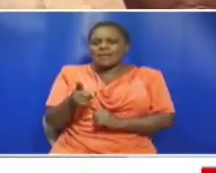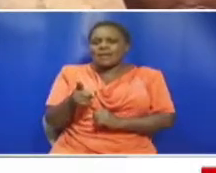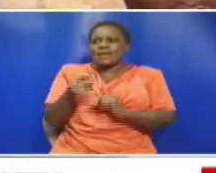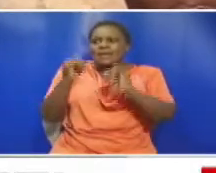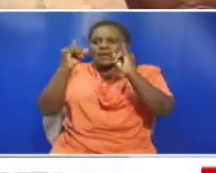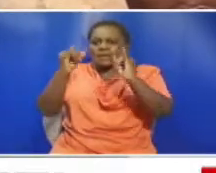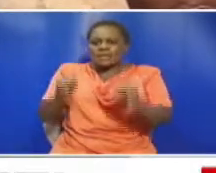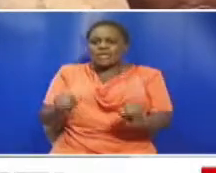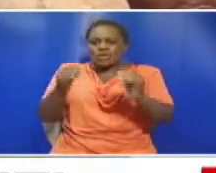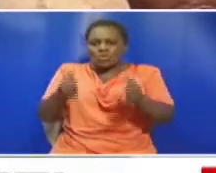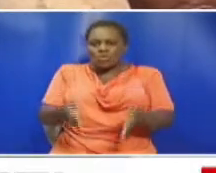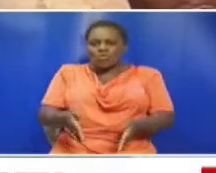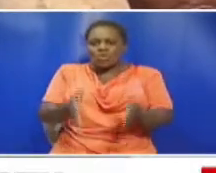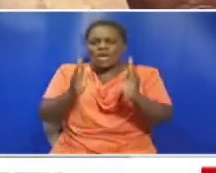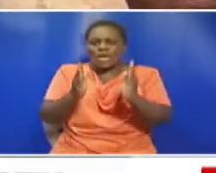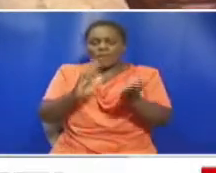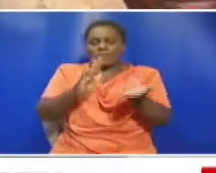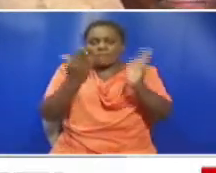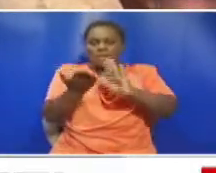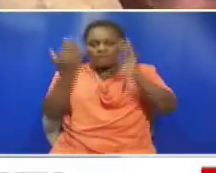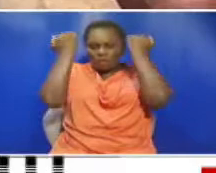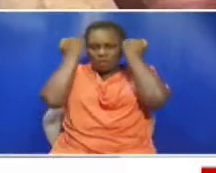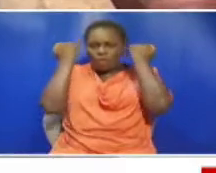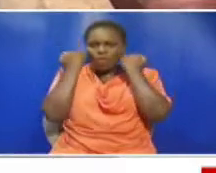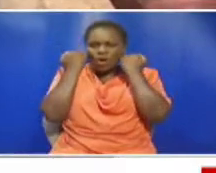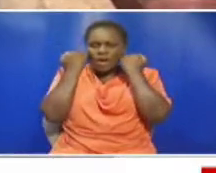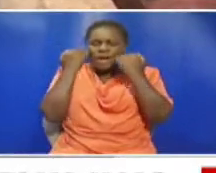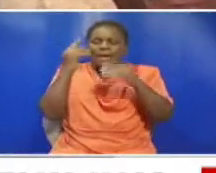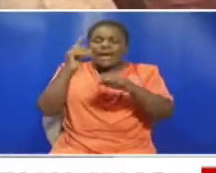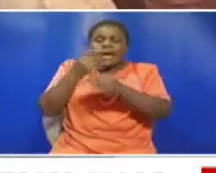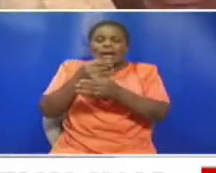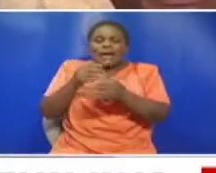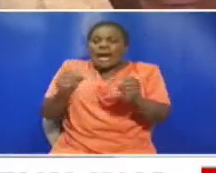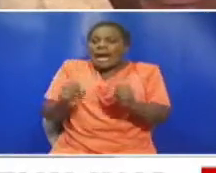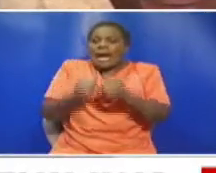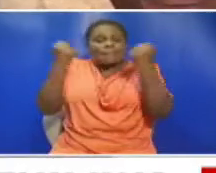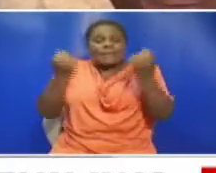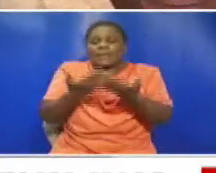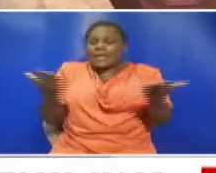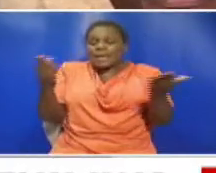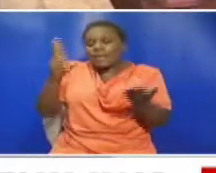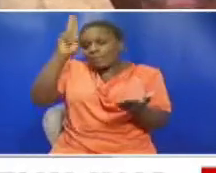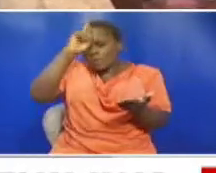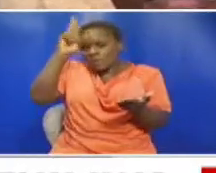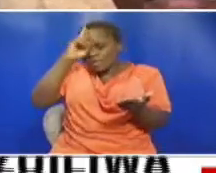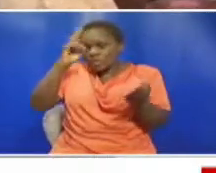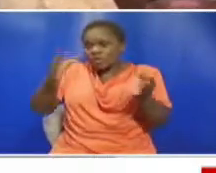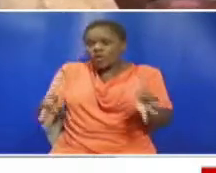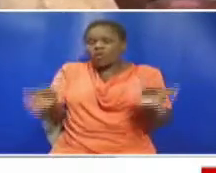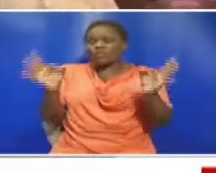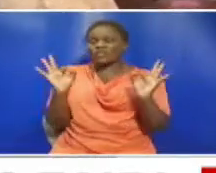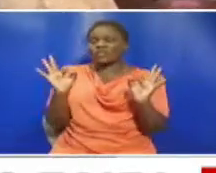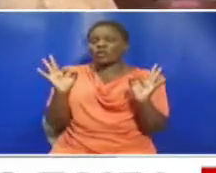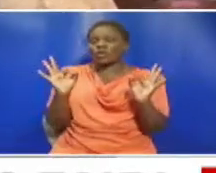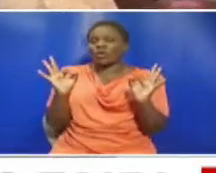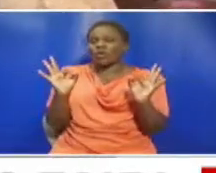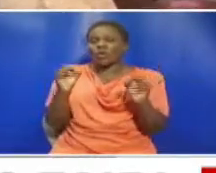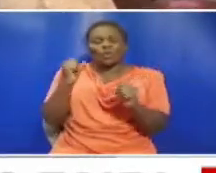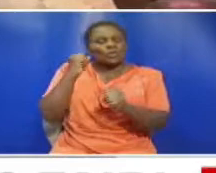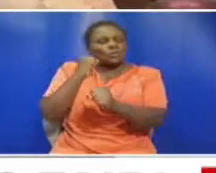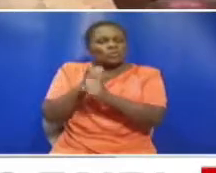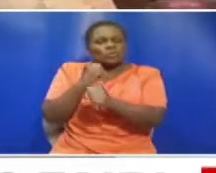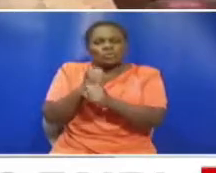new trend, and we raised it before this court, that whenever a police officer does